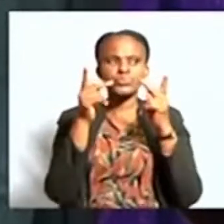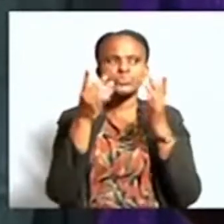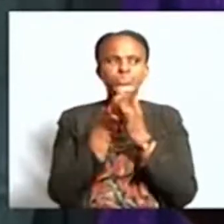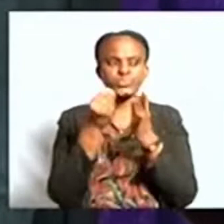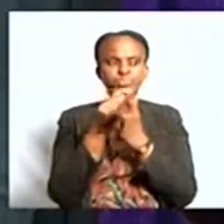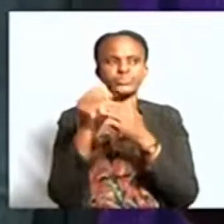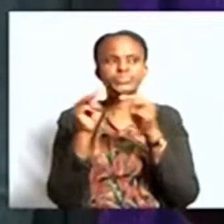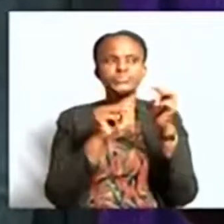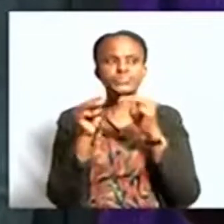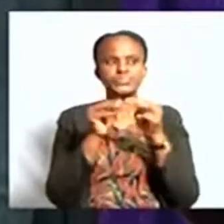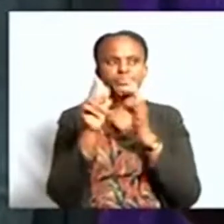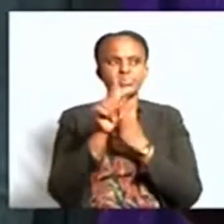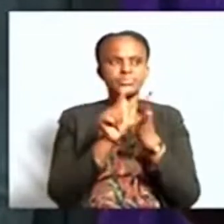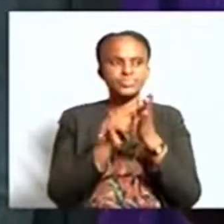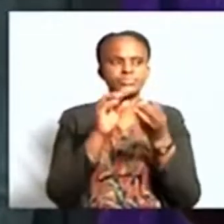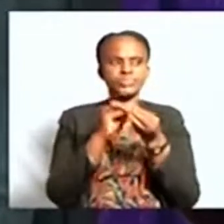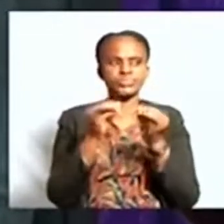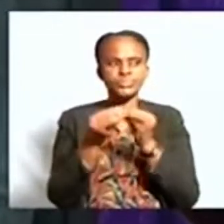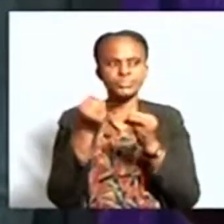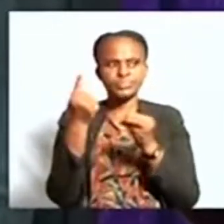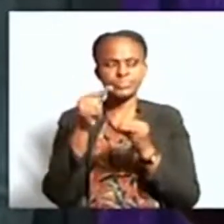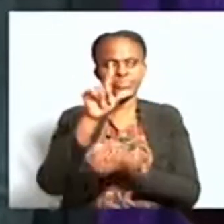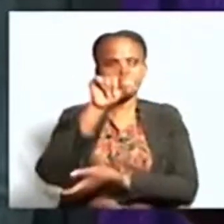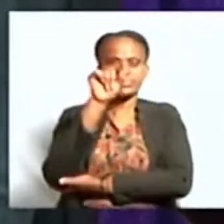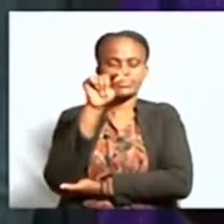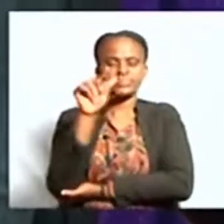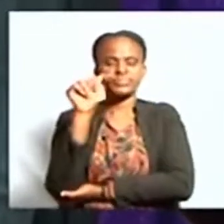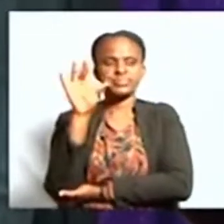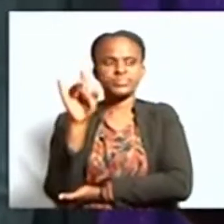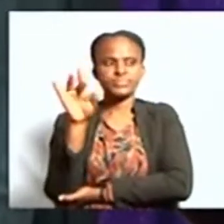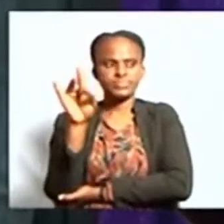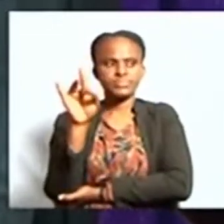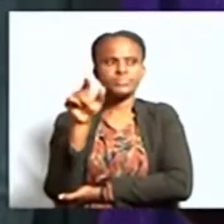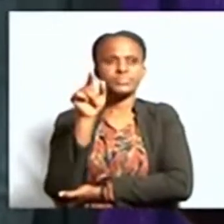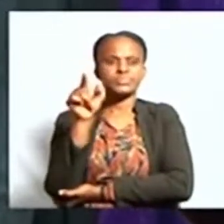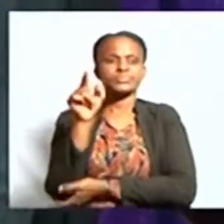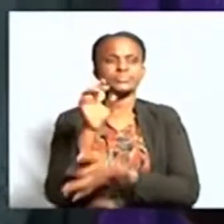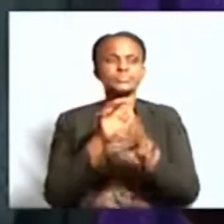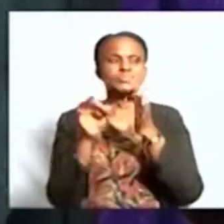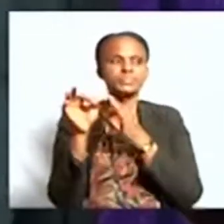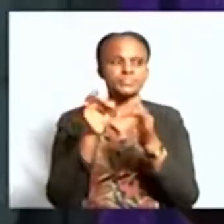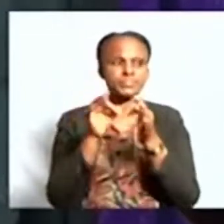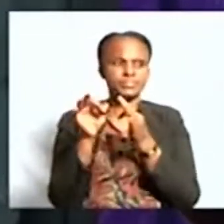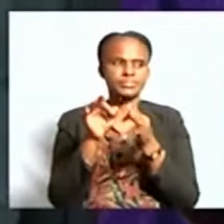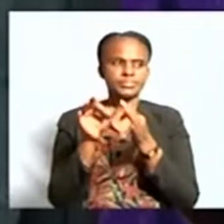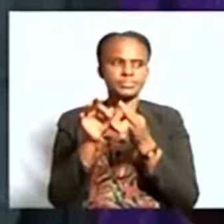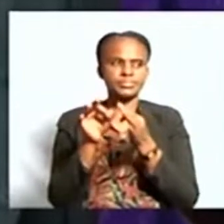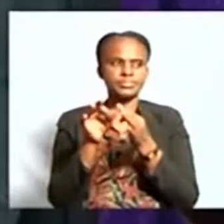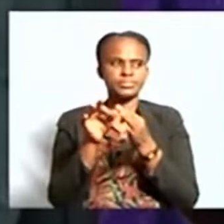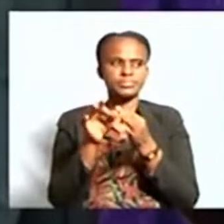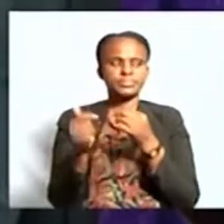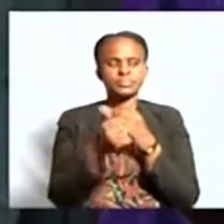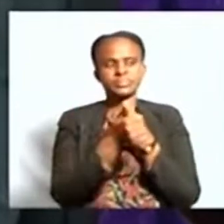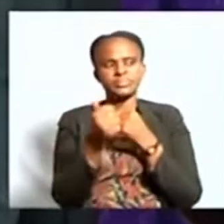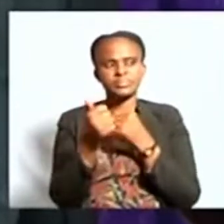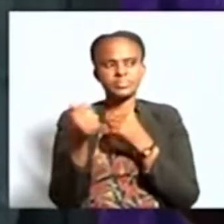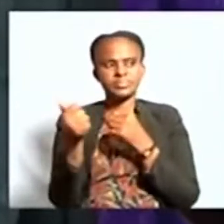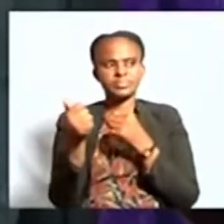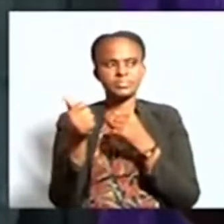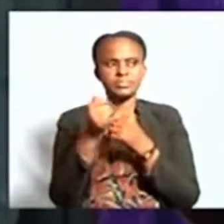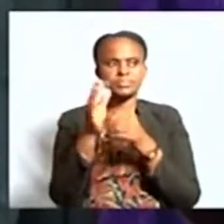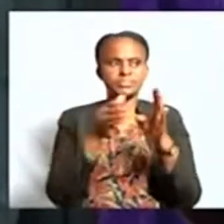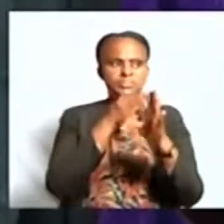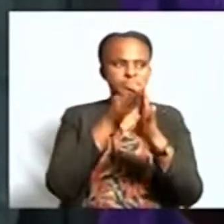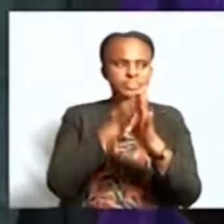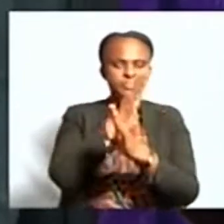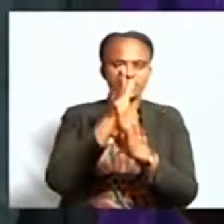Management Act number 1 of 2018 stipulates that, subject to any express direction of